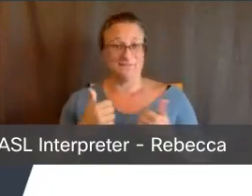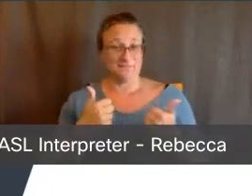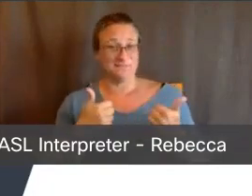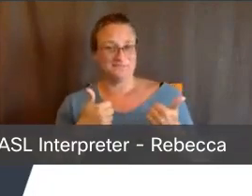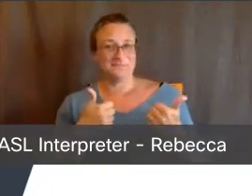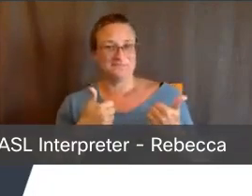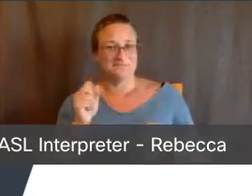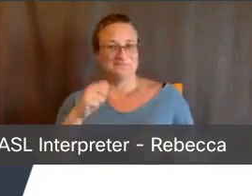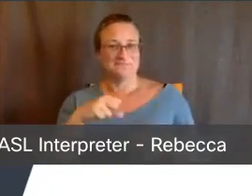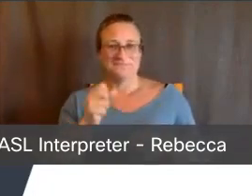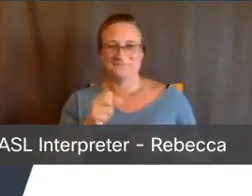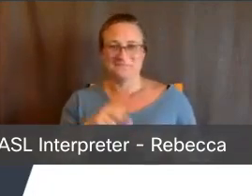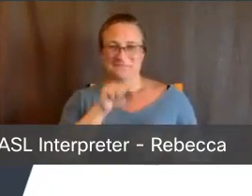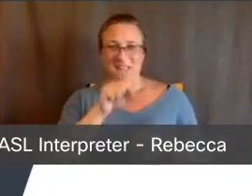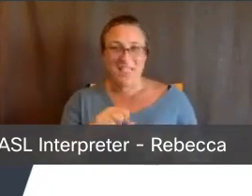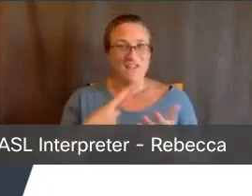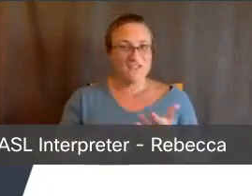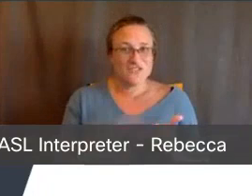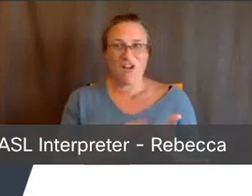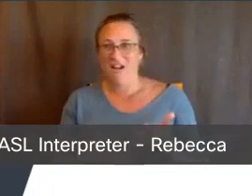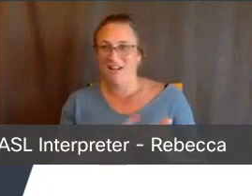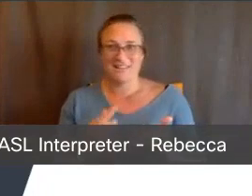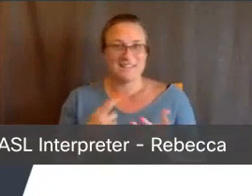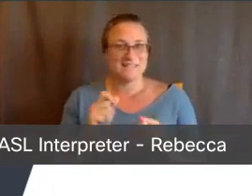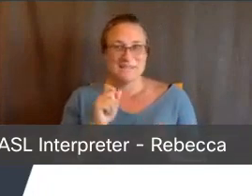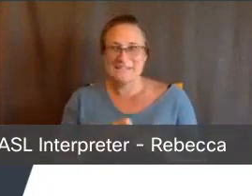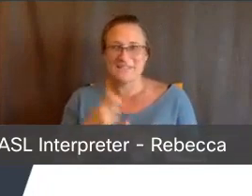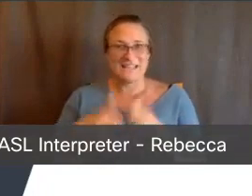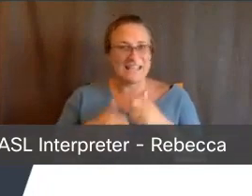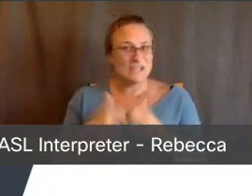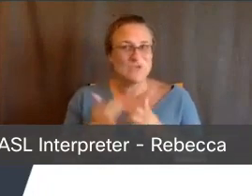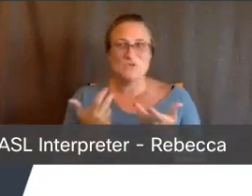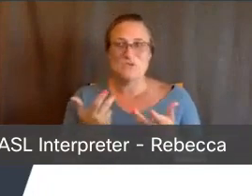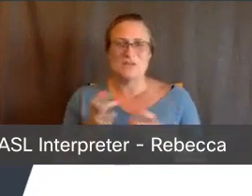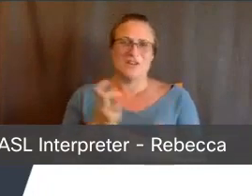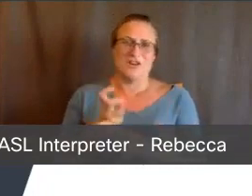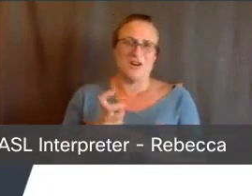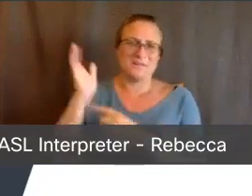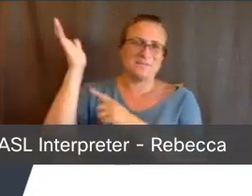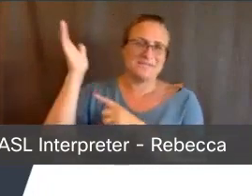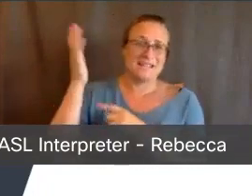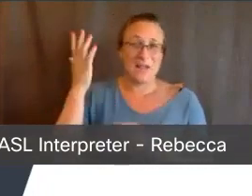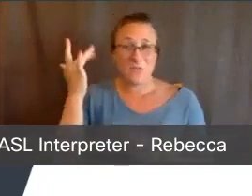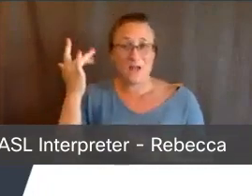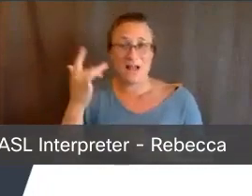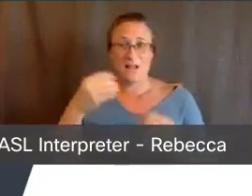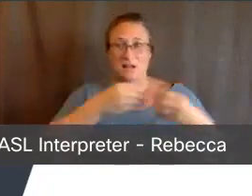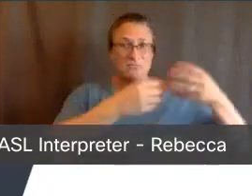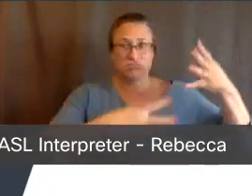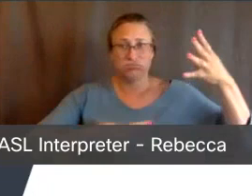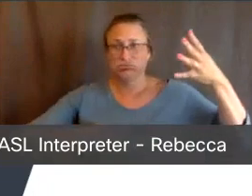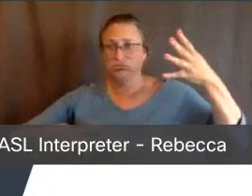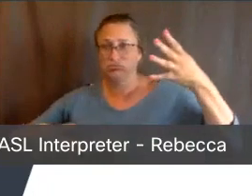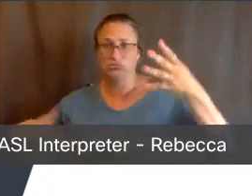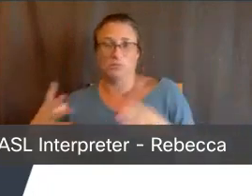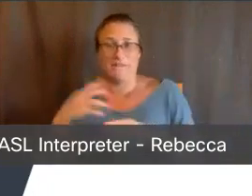Absolutely, absolutely. I love talking about these with specific issues. It's hard to make a presentation because there's so much that can be done. So